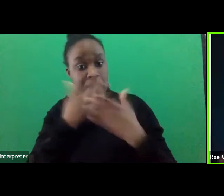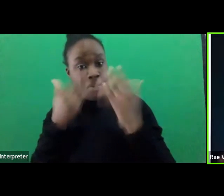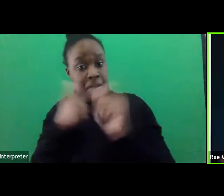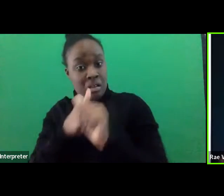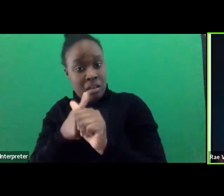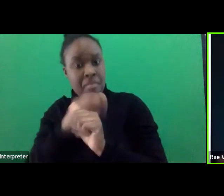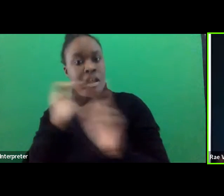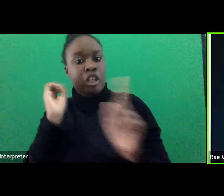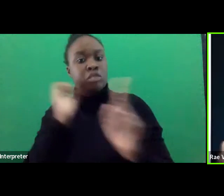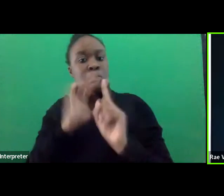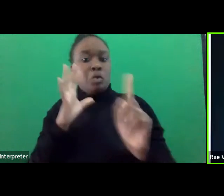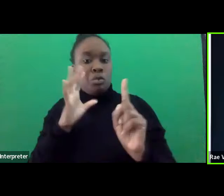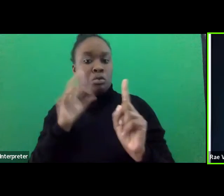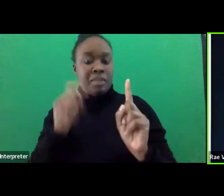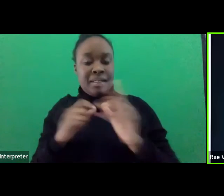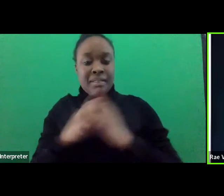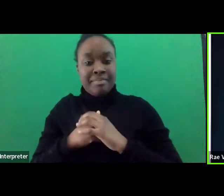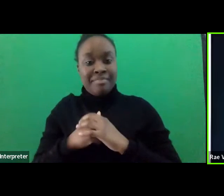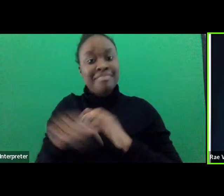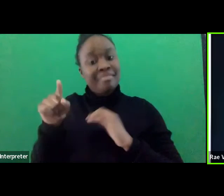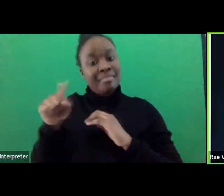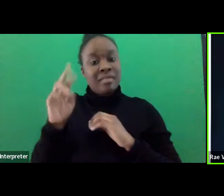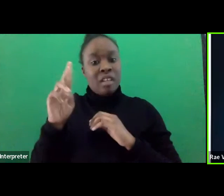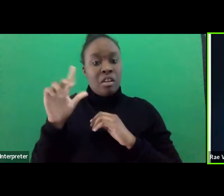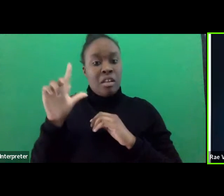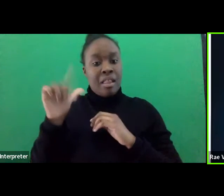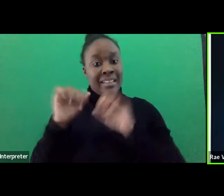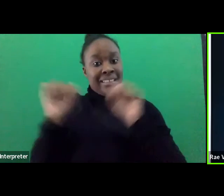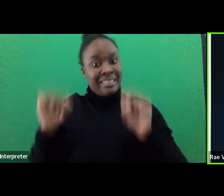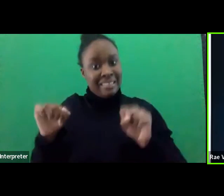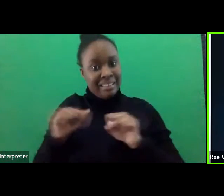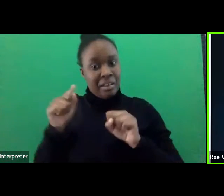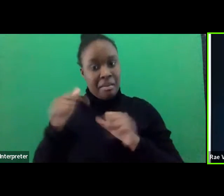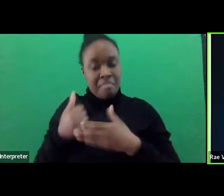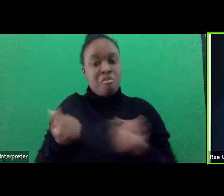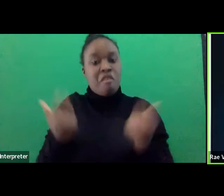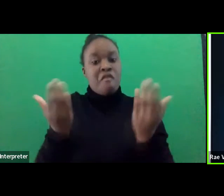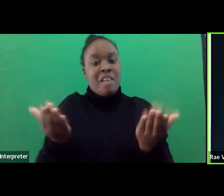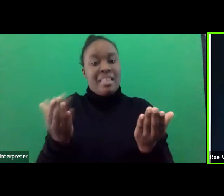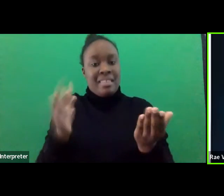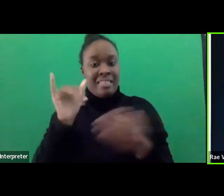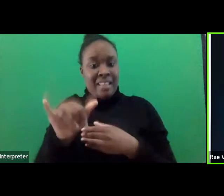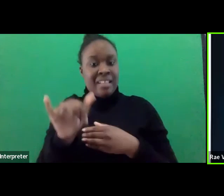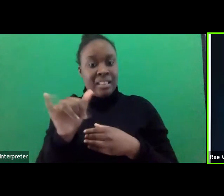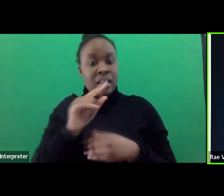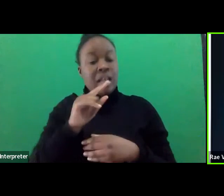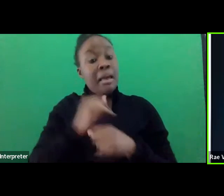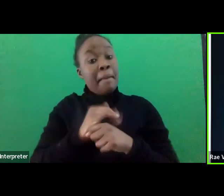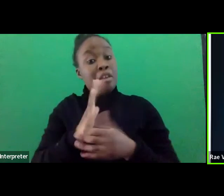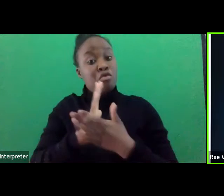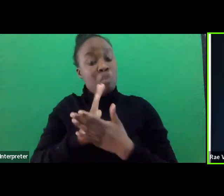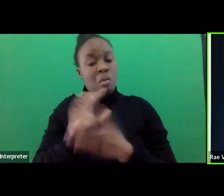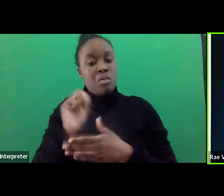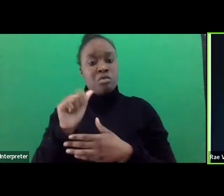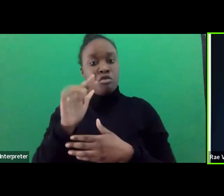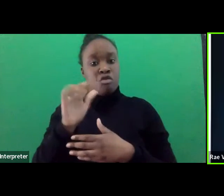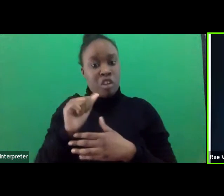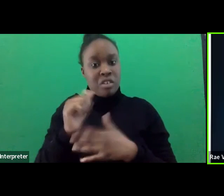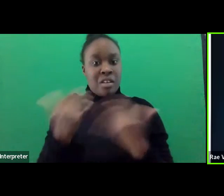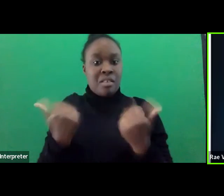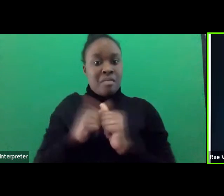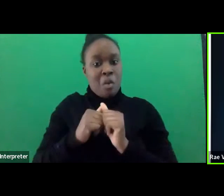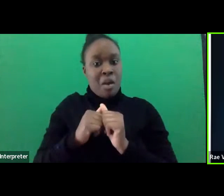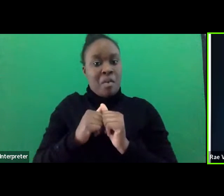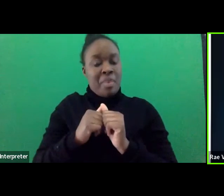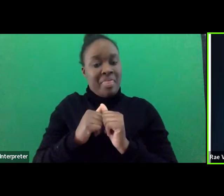does just that. It provides an efficient and more cost-effective way to do business with SARS and gives you,